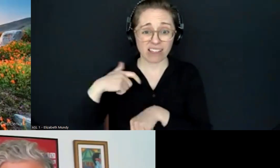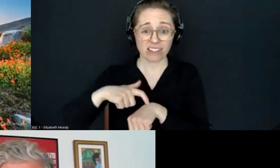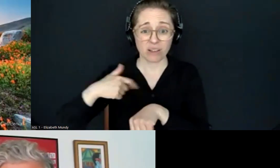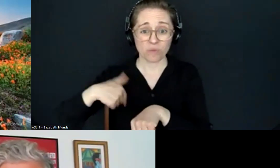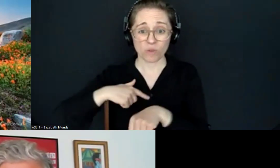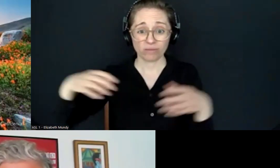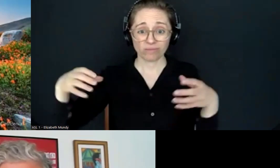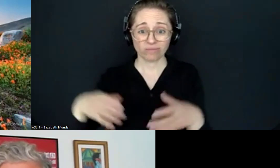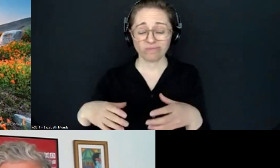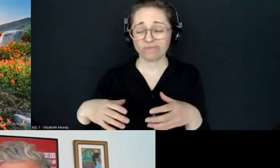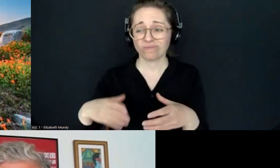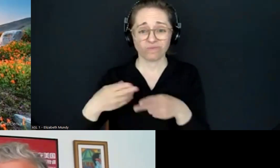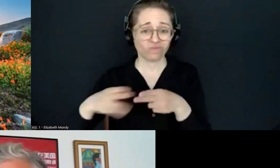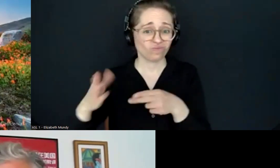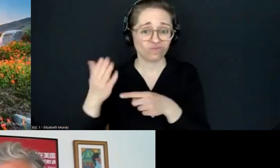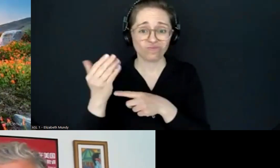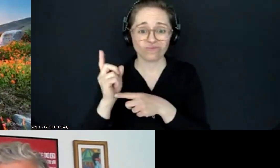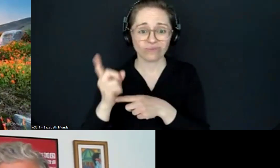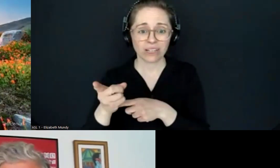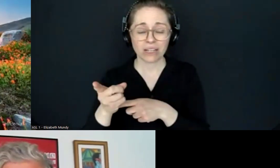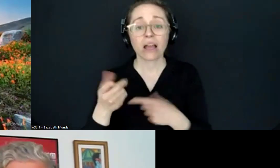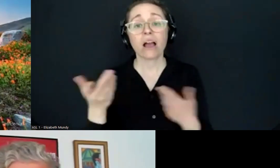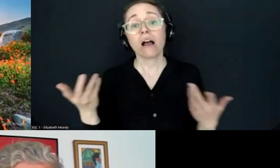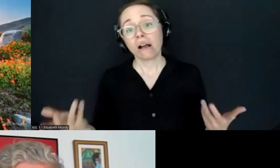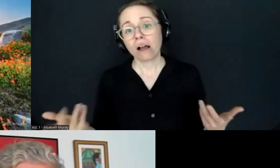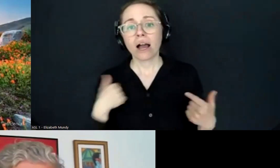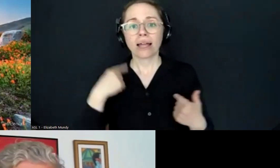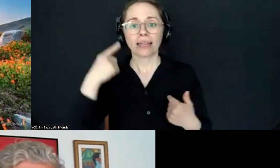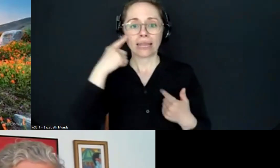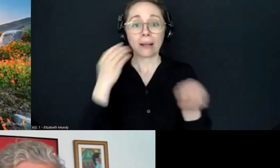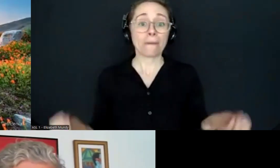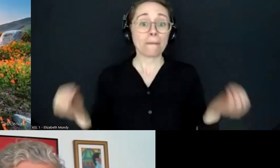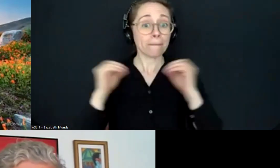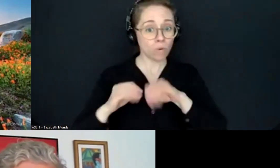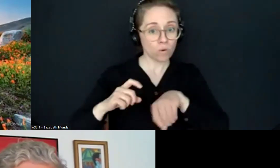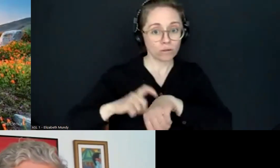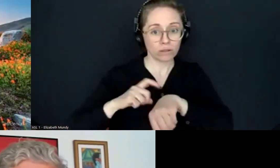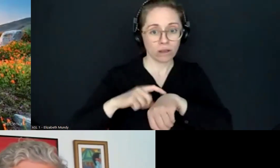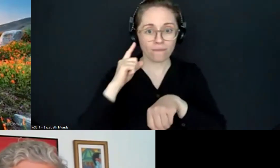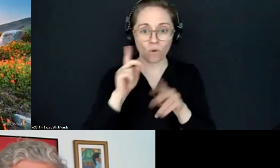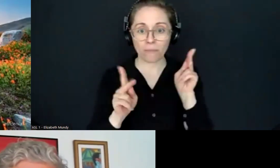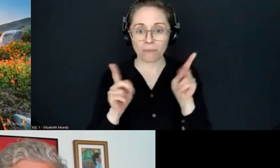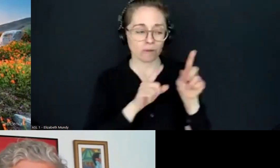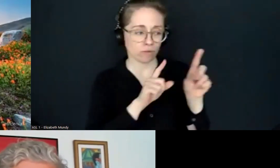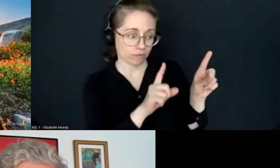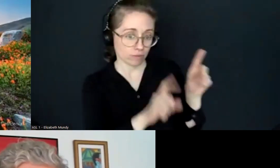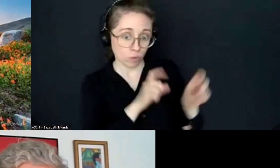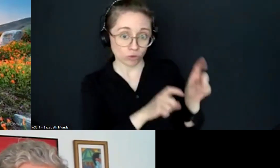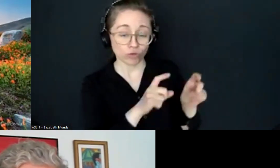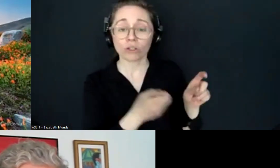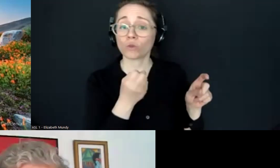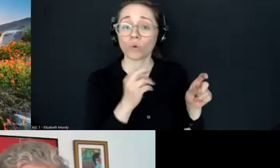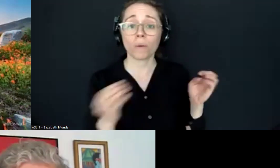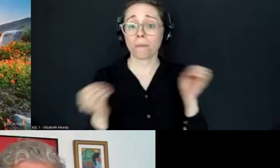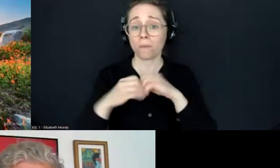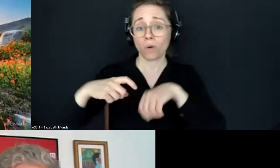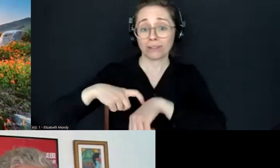had that opportunity. And I think perhaps giving more opportunity for people to ask questions or give feedback would be helpful.